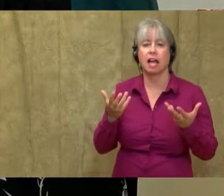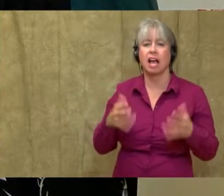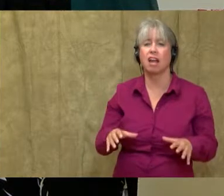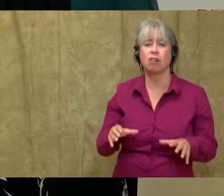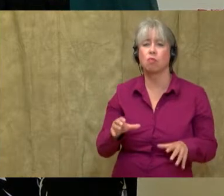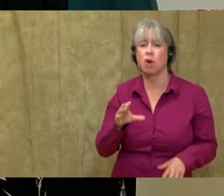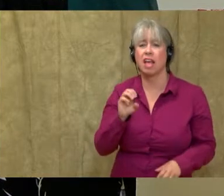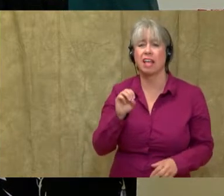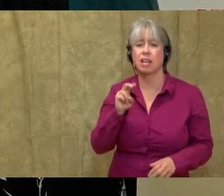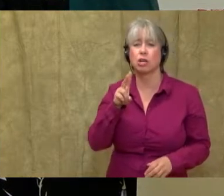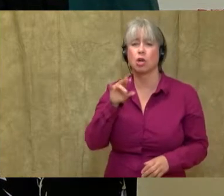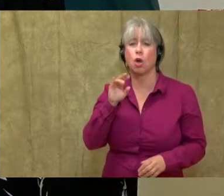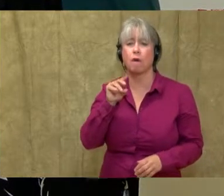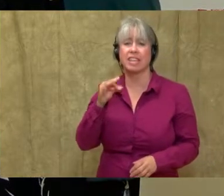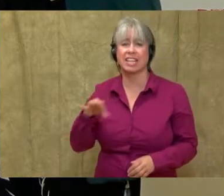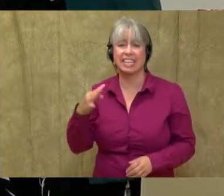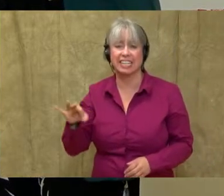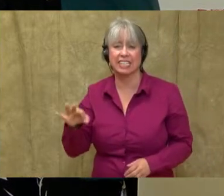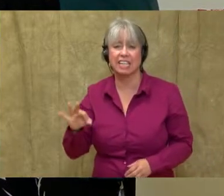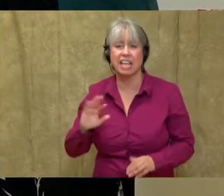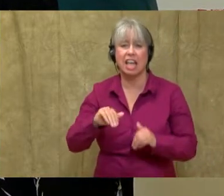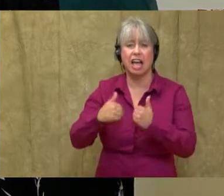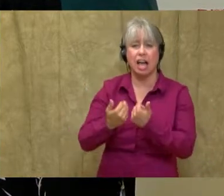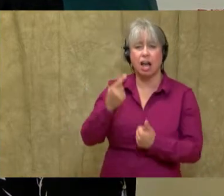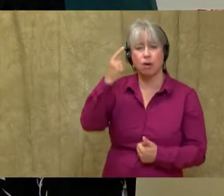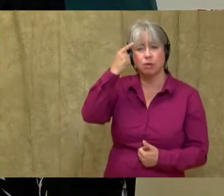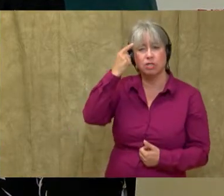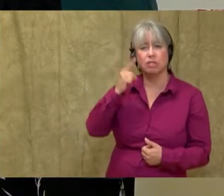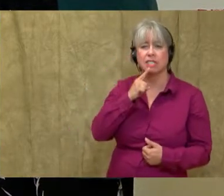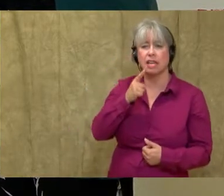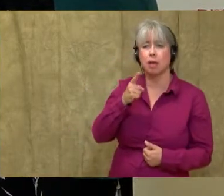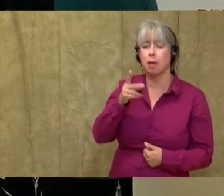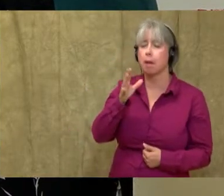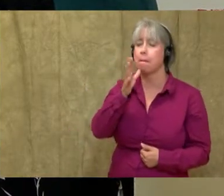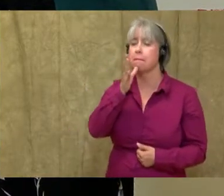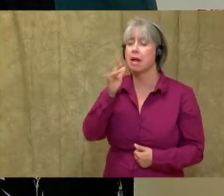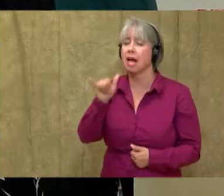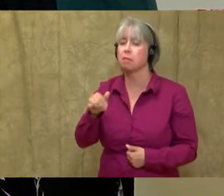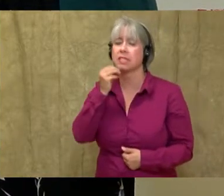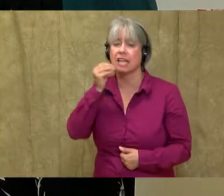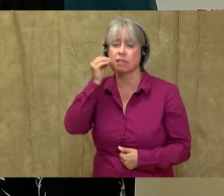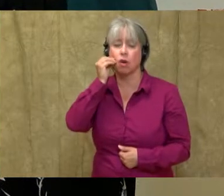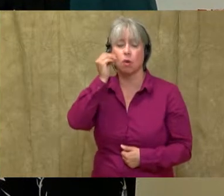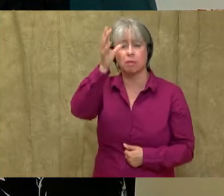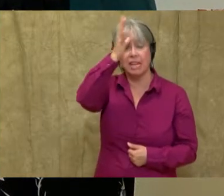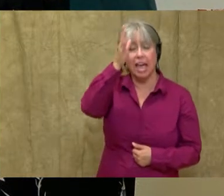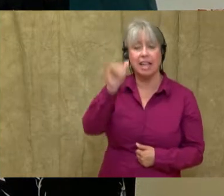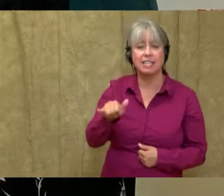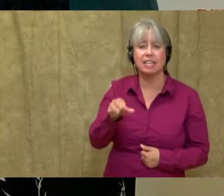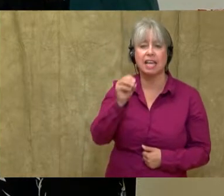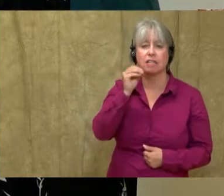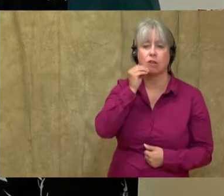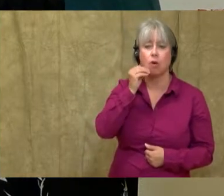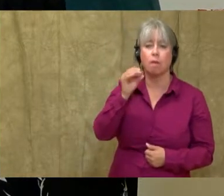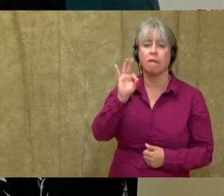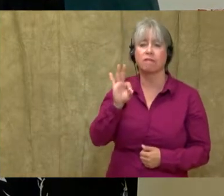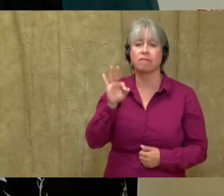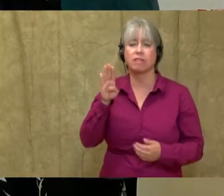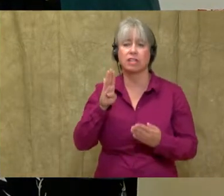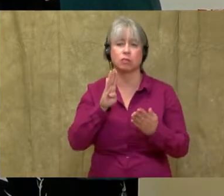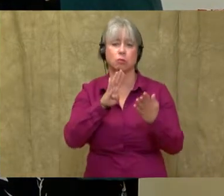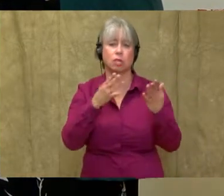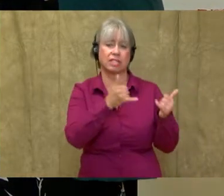sure, you might say? Well, my mom stays home and my dad stays home, and FaceTime is the only way I can play.